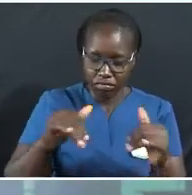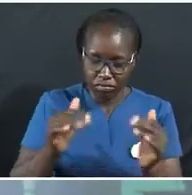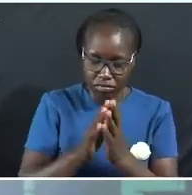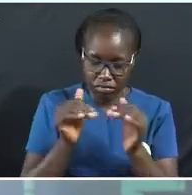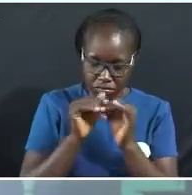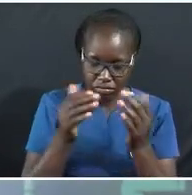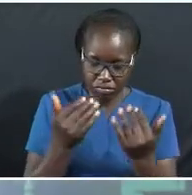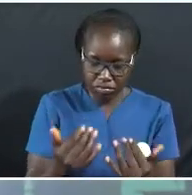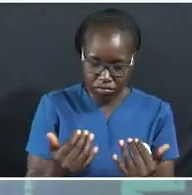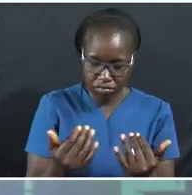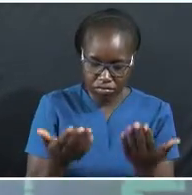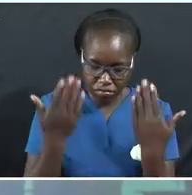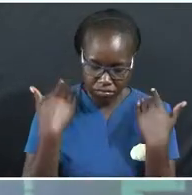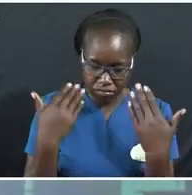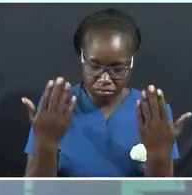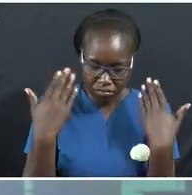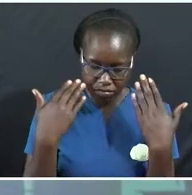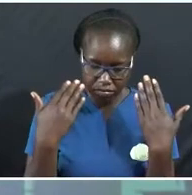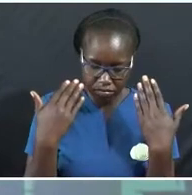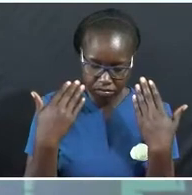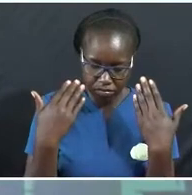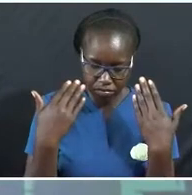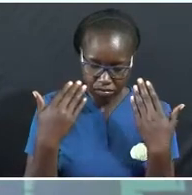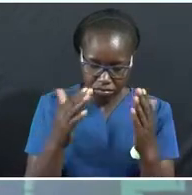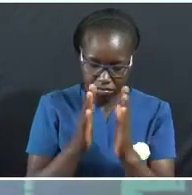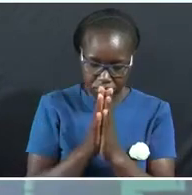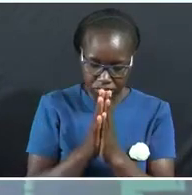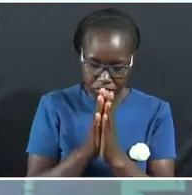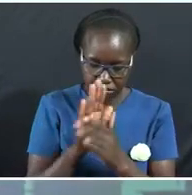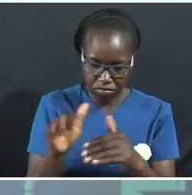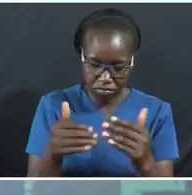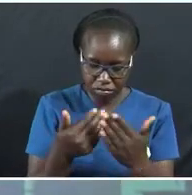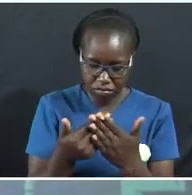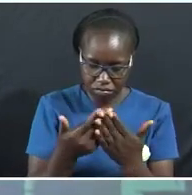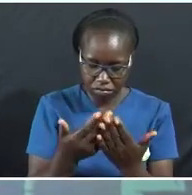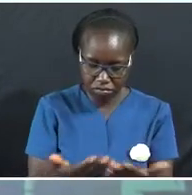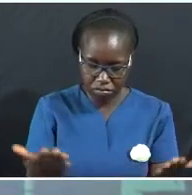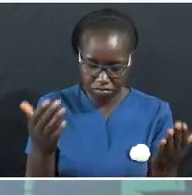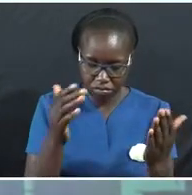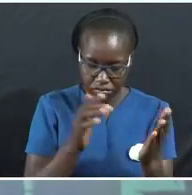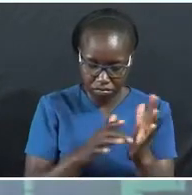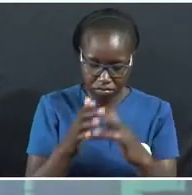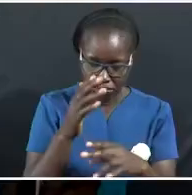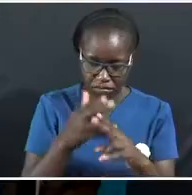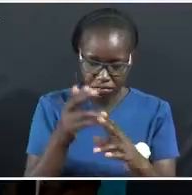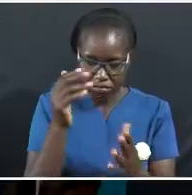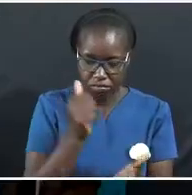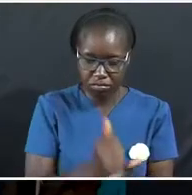now and forevermore. We ask all these things in Jesus'